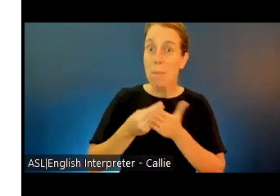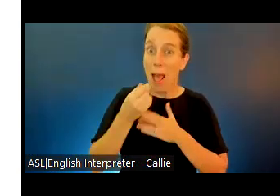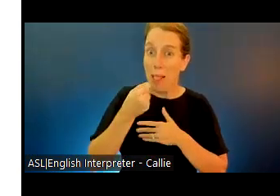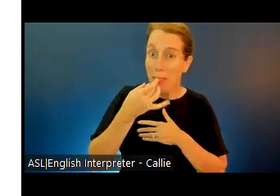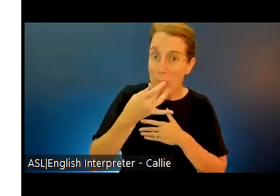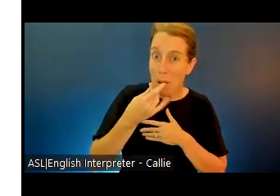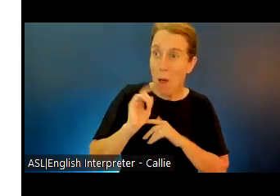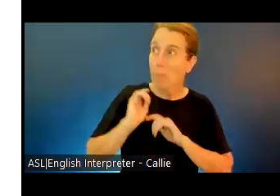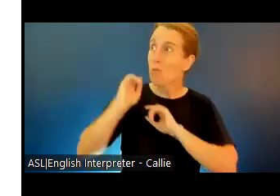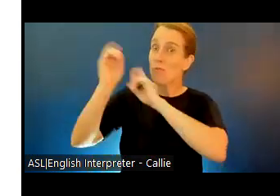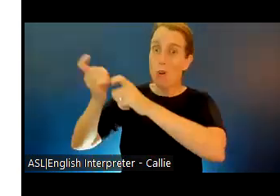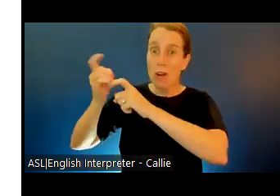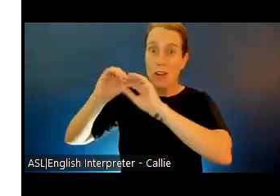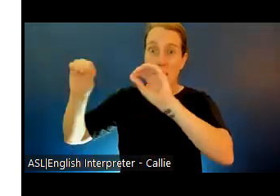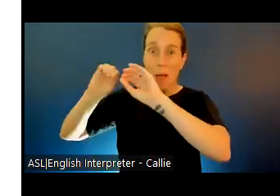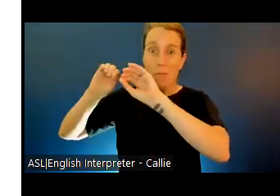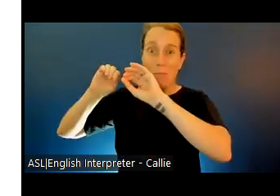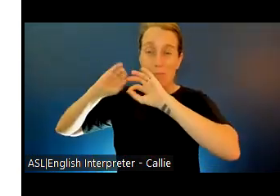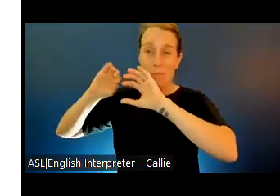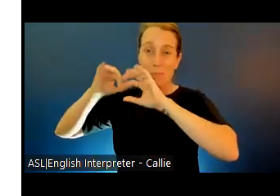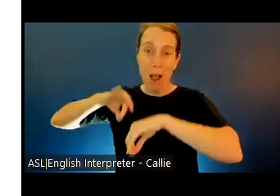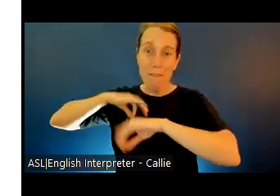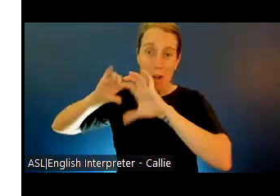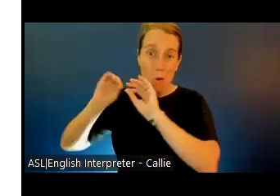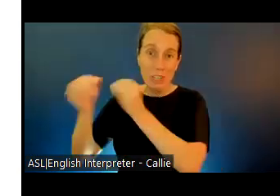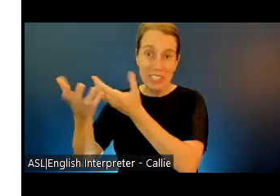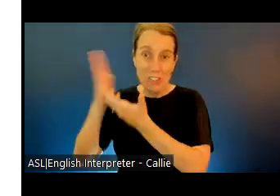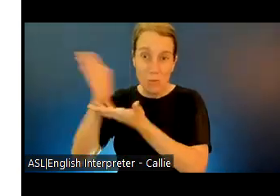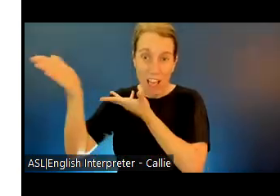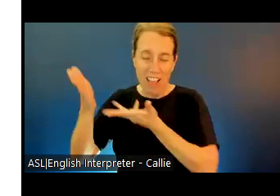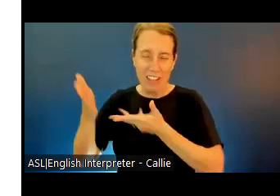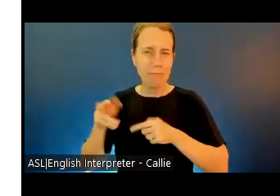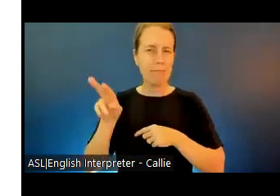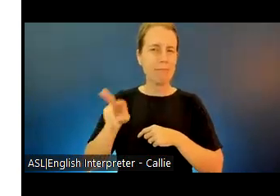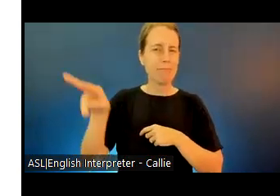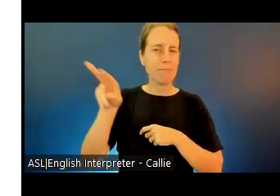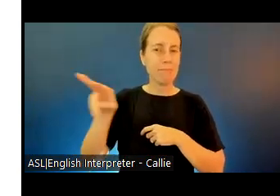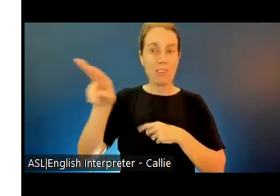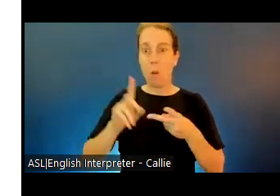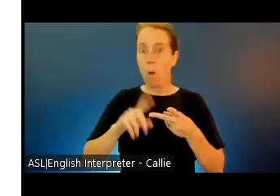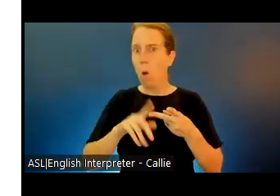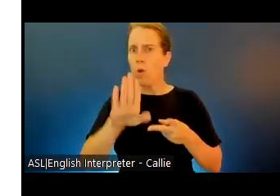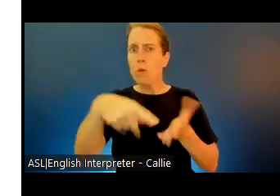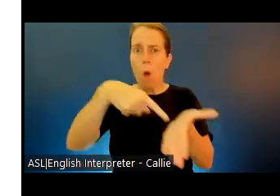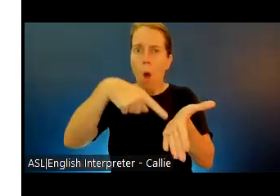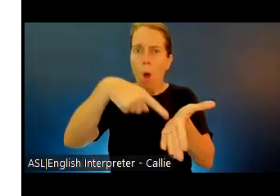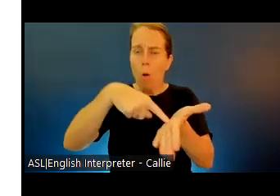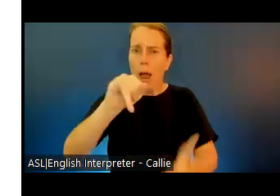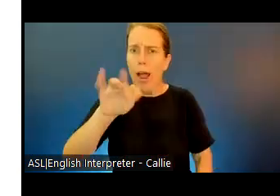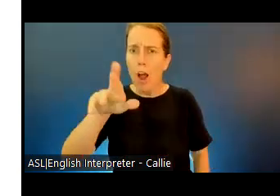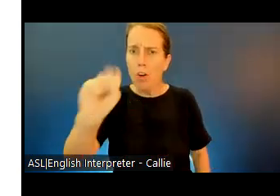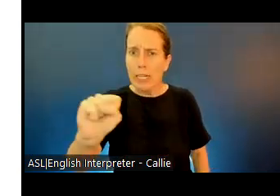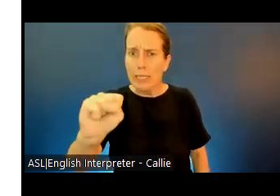getting those phone calls where someone says, send me a prepaid money card because you owe the IRS. Anytime you think you